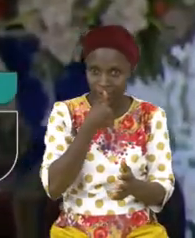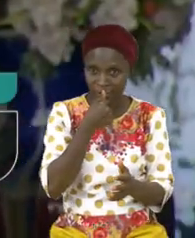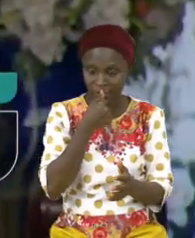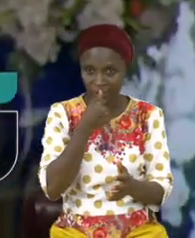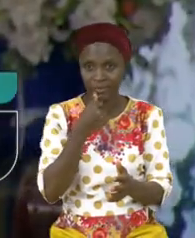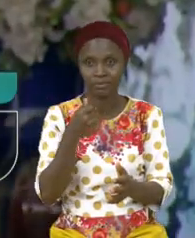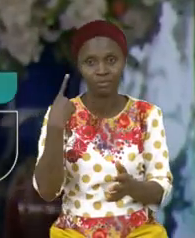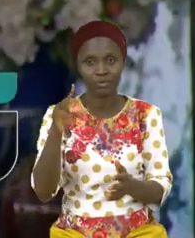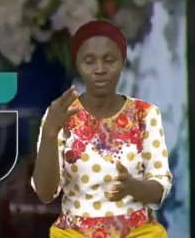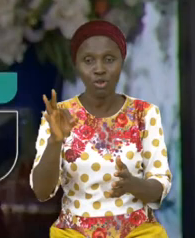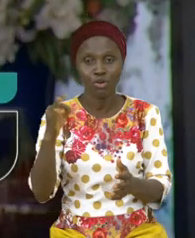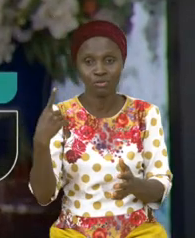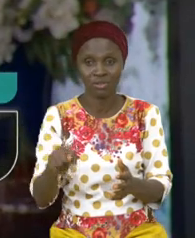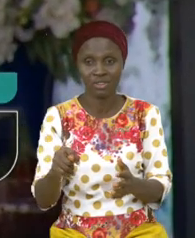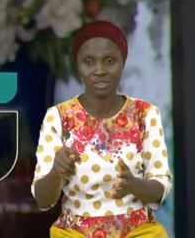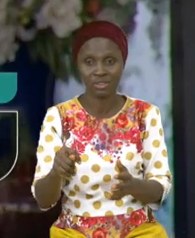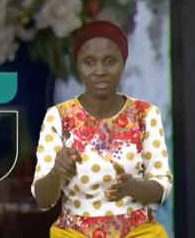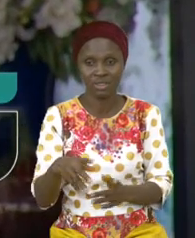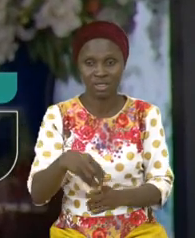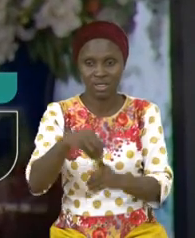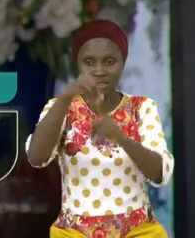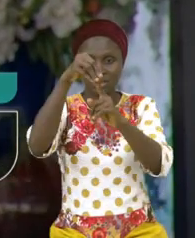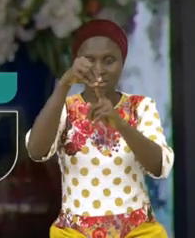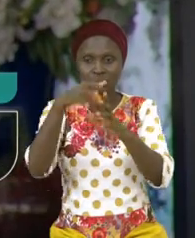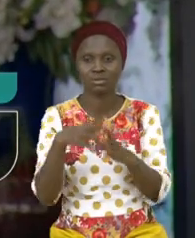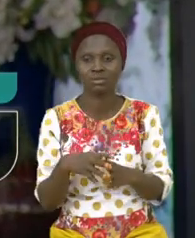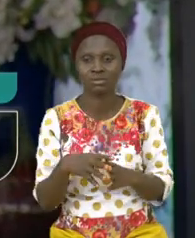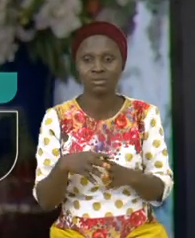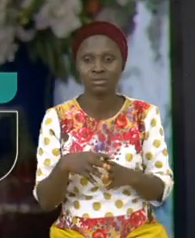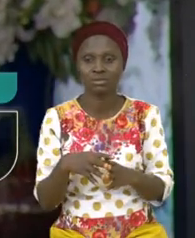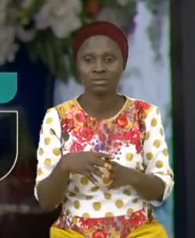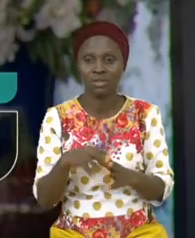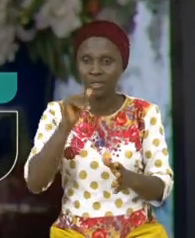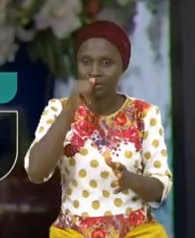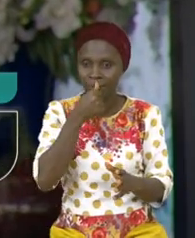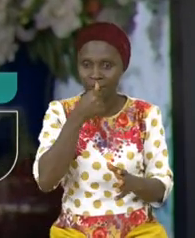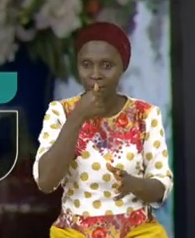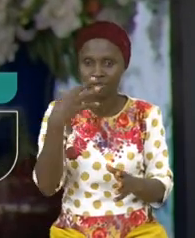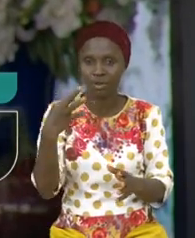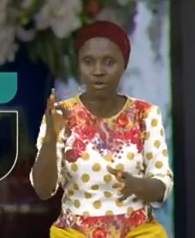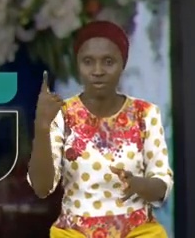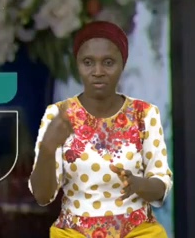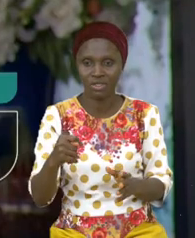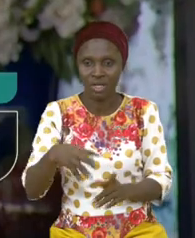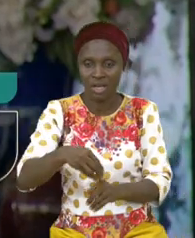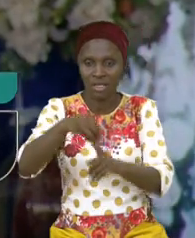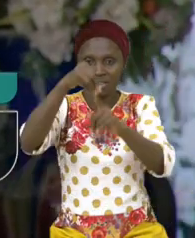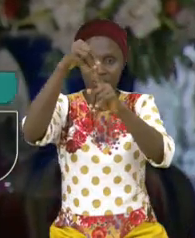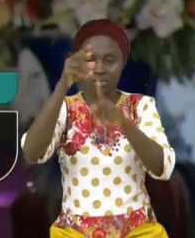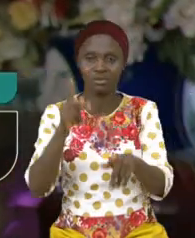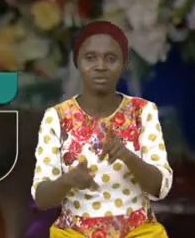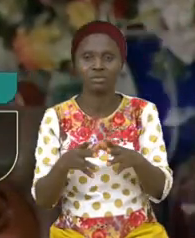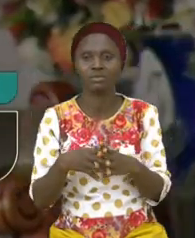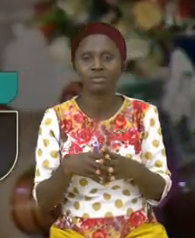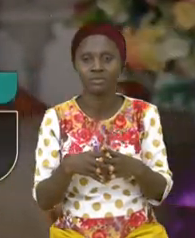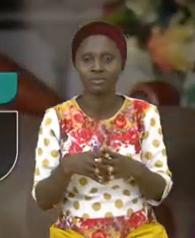exceptional. Endurance of the exceptional. You know, we go for an exam.